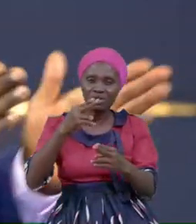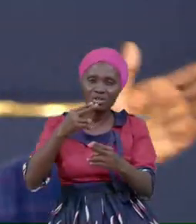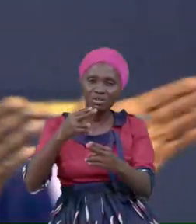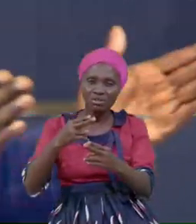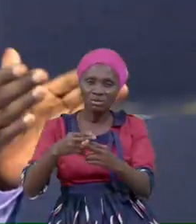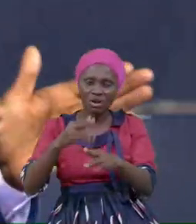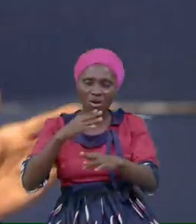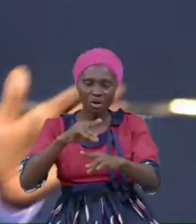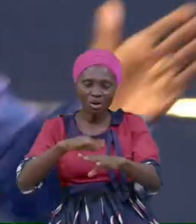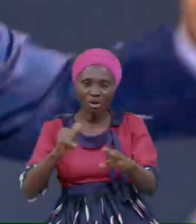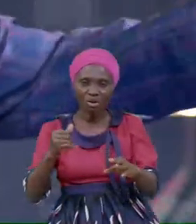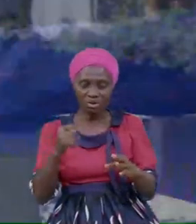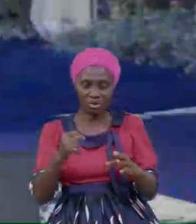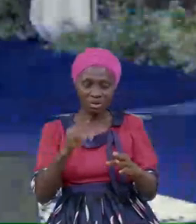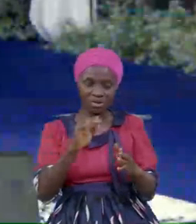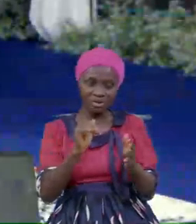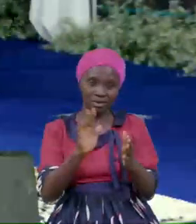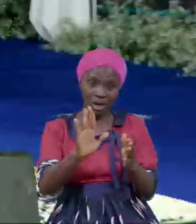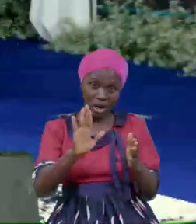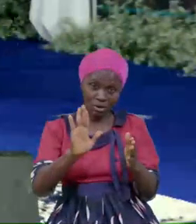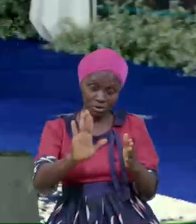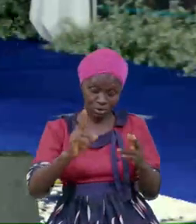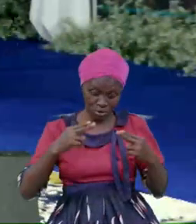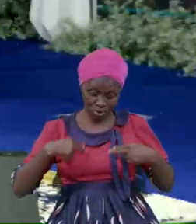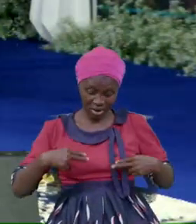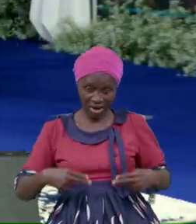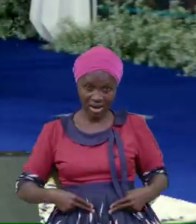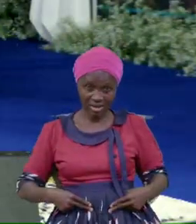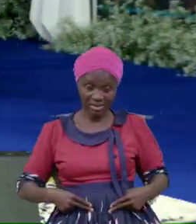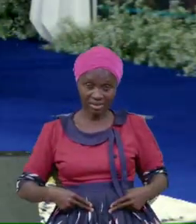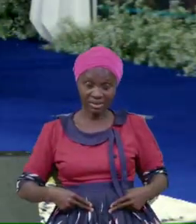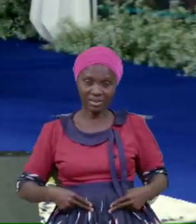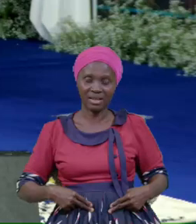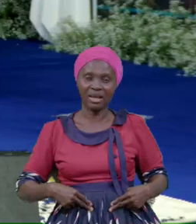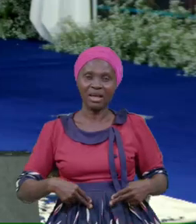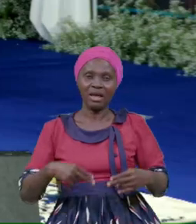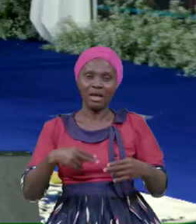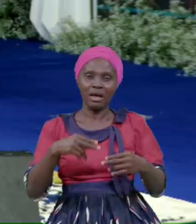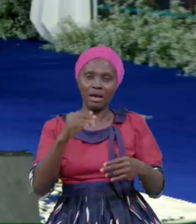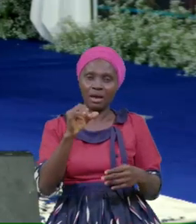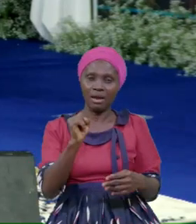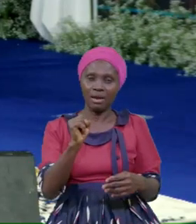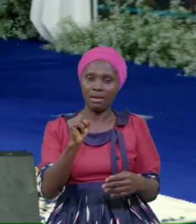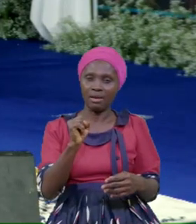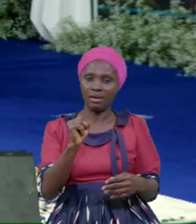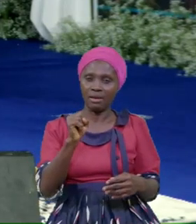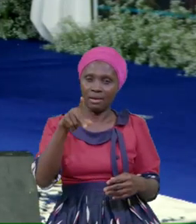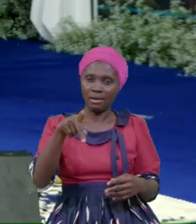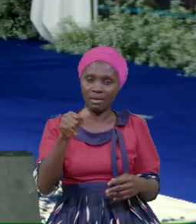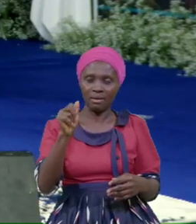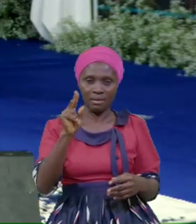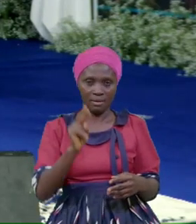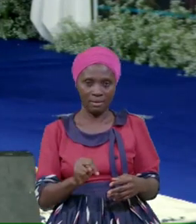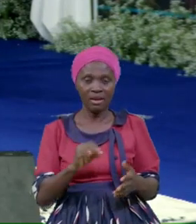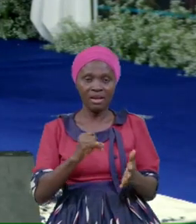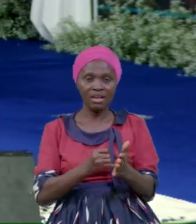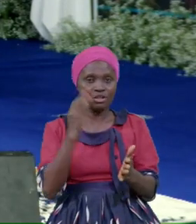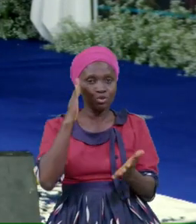Your health span, different from lifespan, becomes shorter. And at the tail end of your